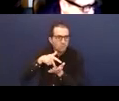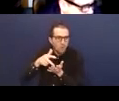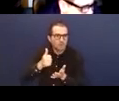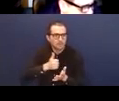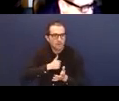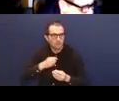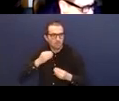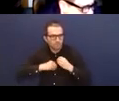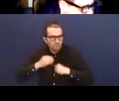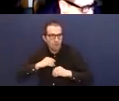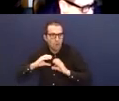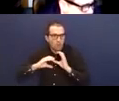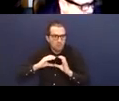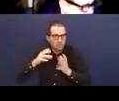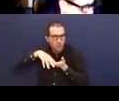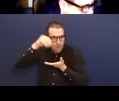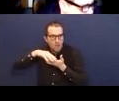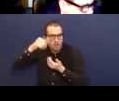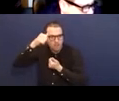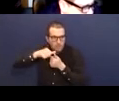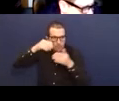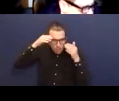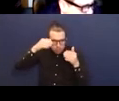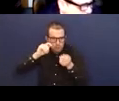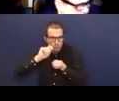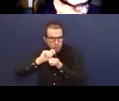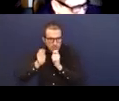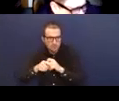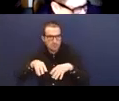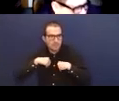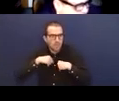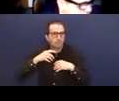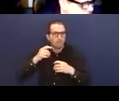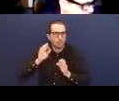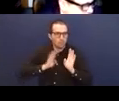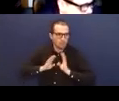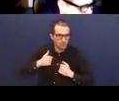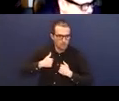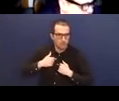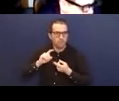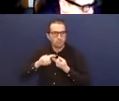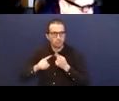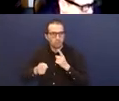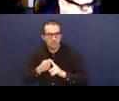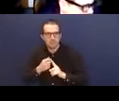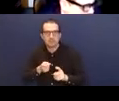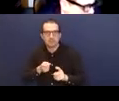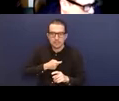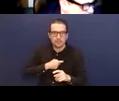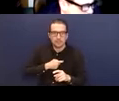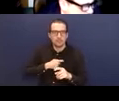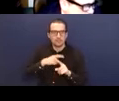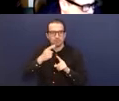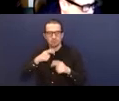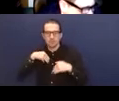behavior, making friends, anxiety, and depression. So we can see that this is an attempt to move to